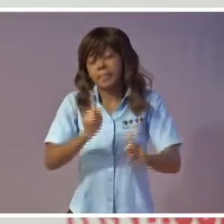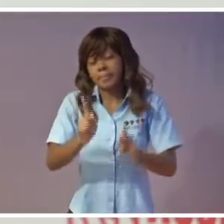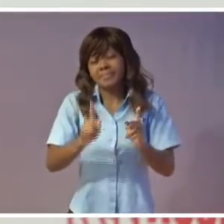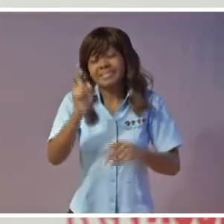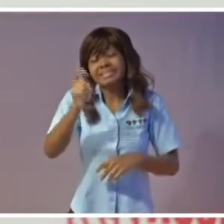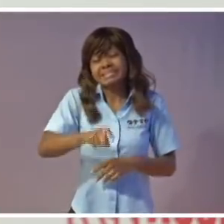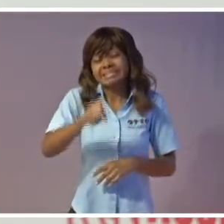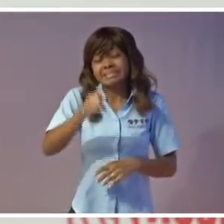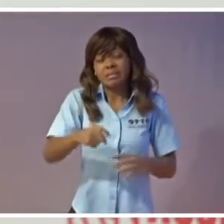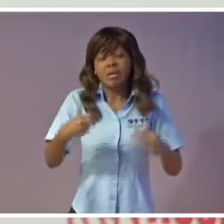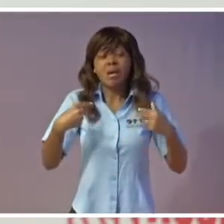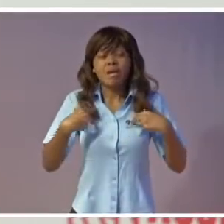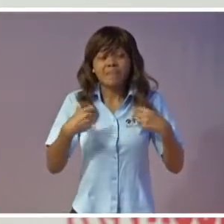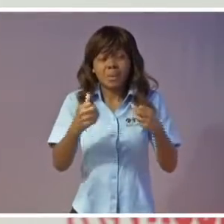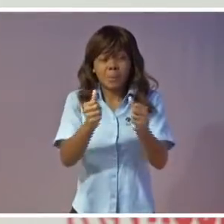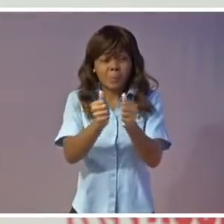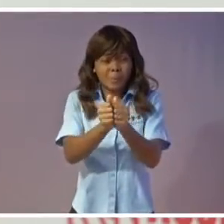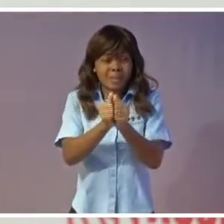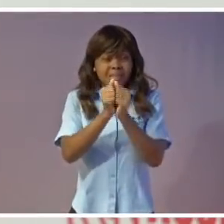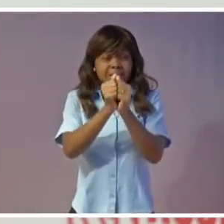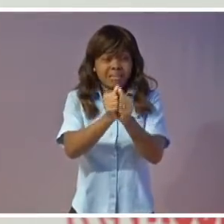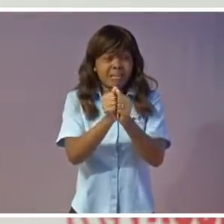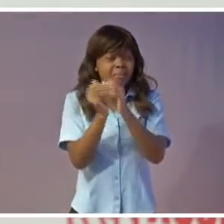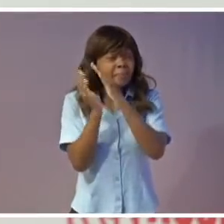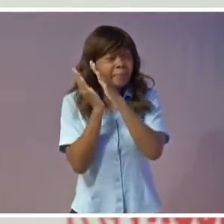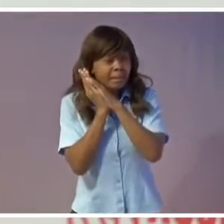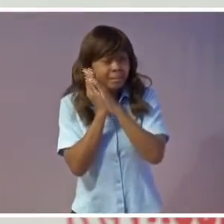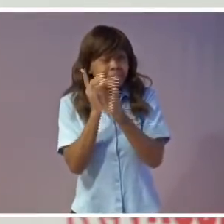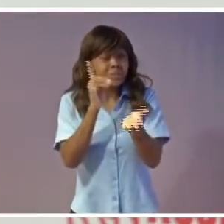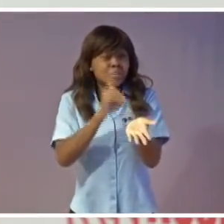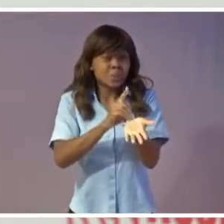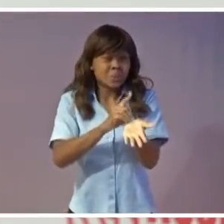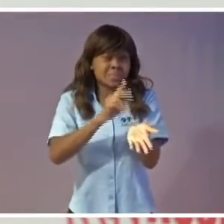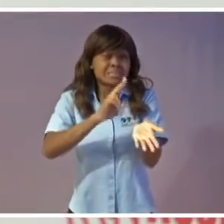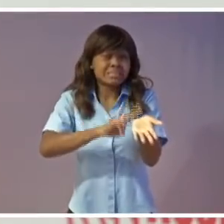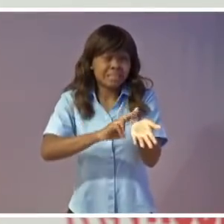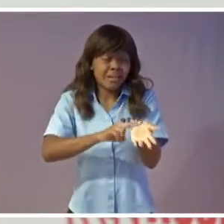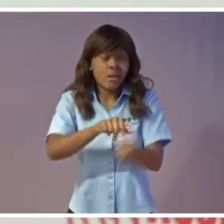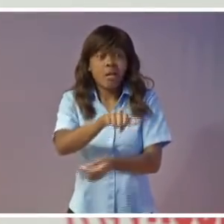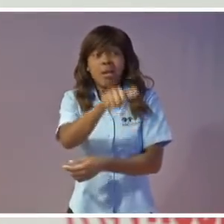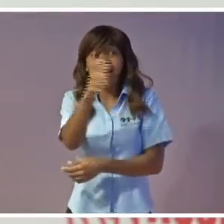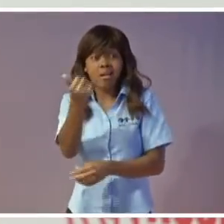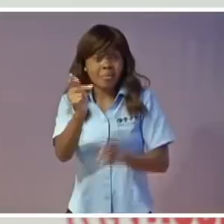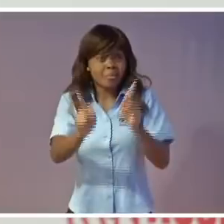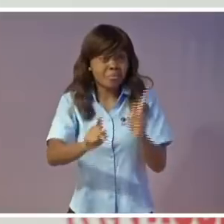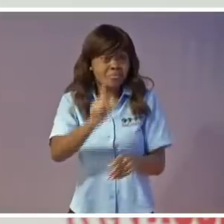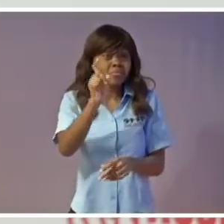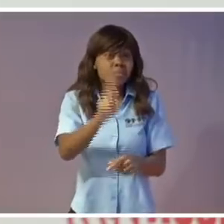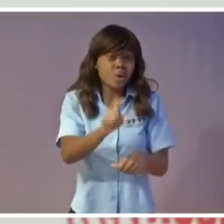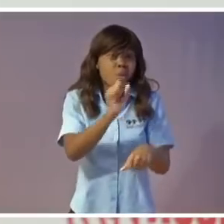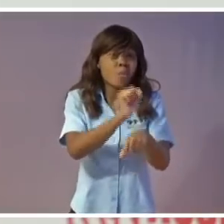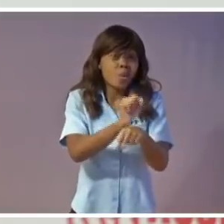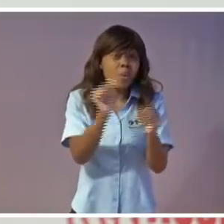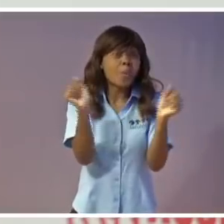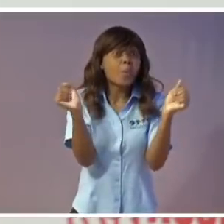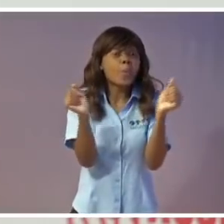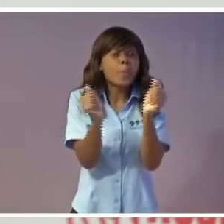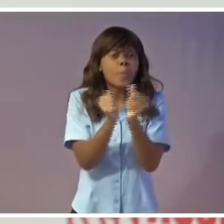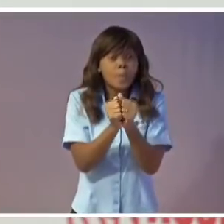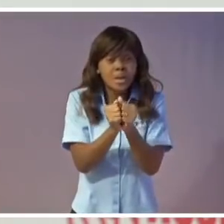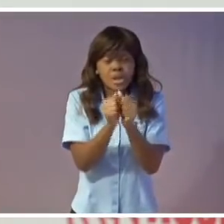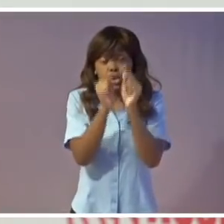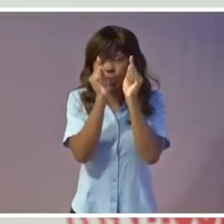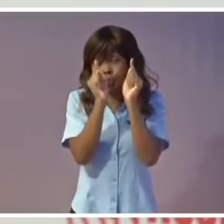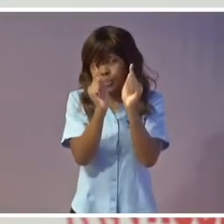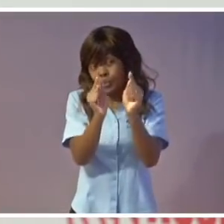limited. We continue to be stretched. And that's a term that our CEOs and our doctors have asked us to use. We are